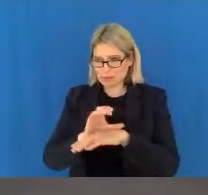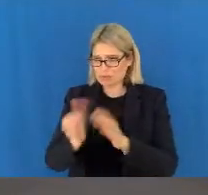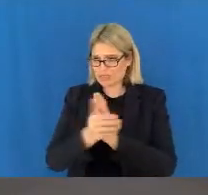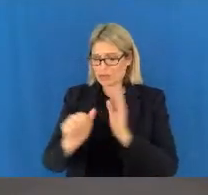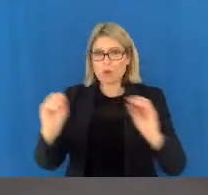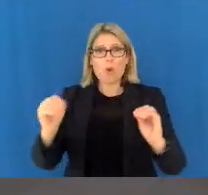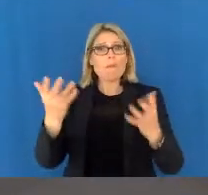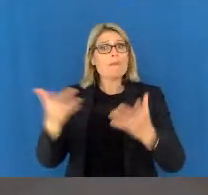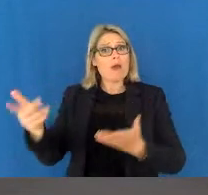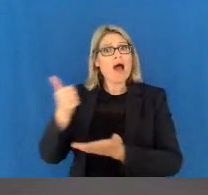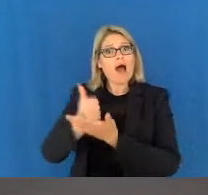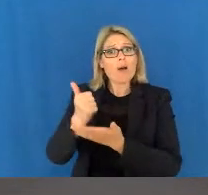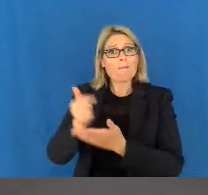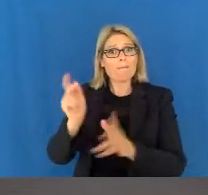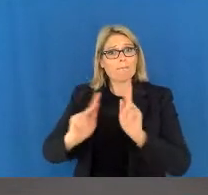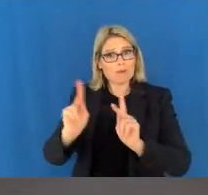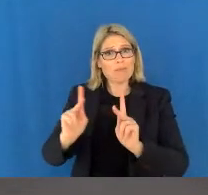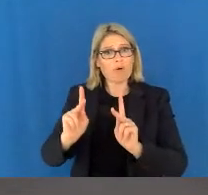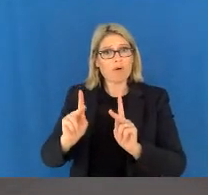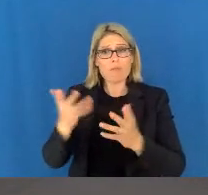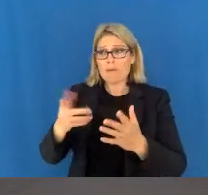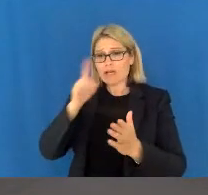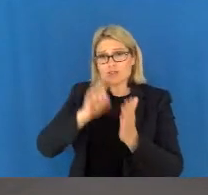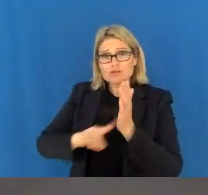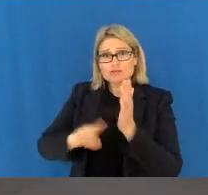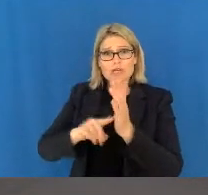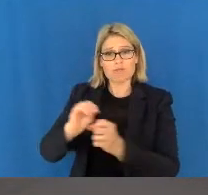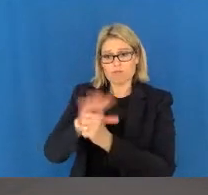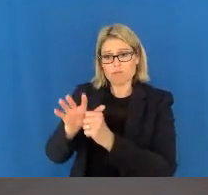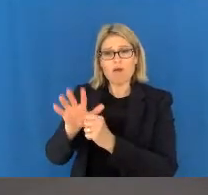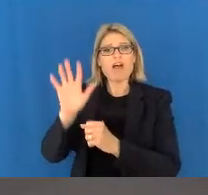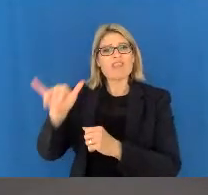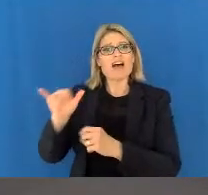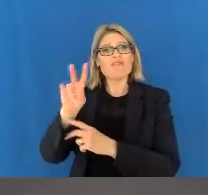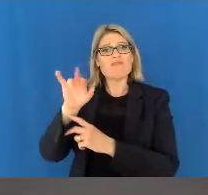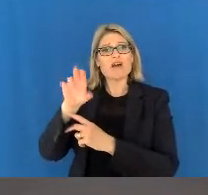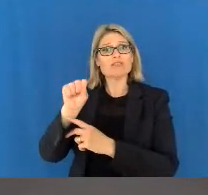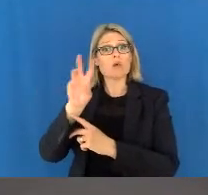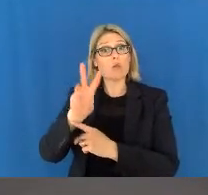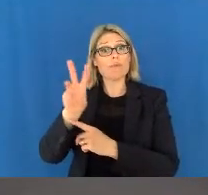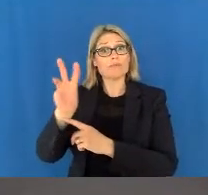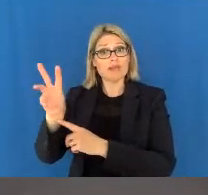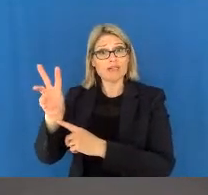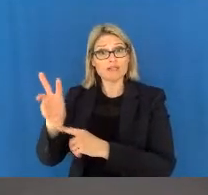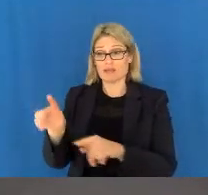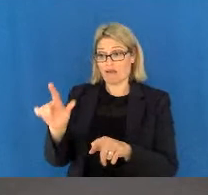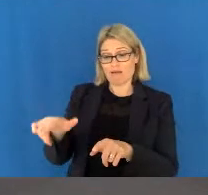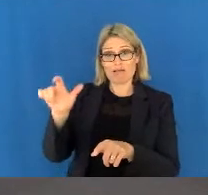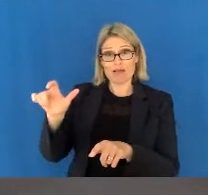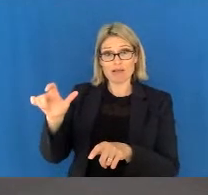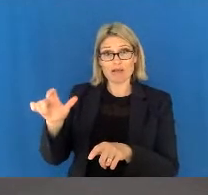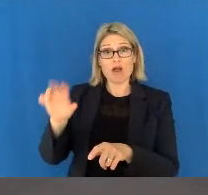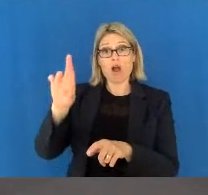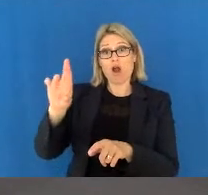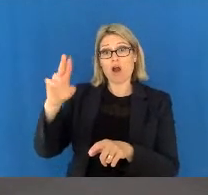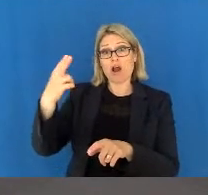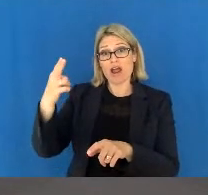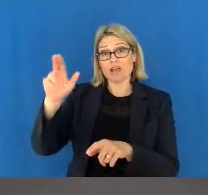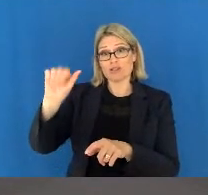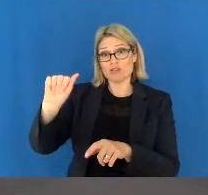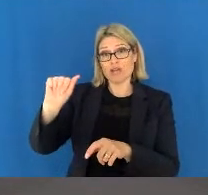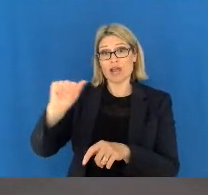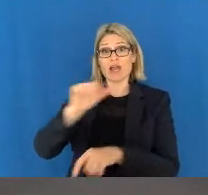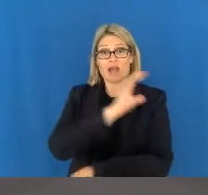go online to the coronavirus website and go click on the RHA clinics and help